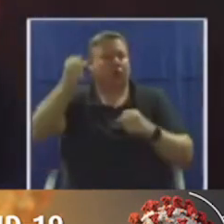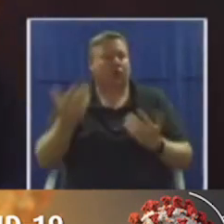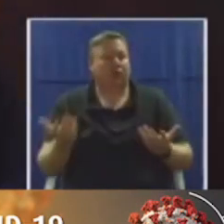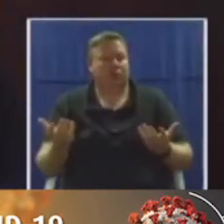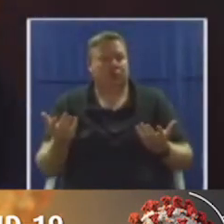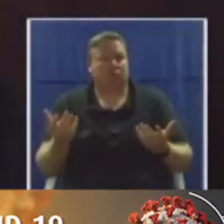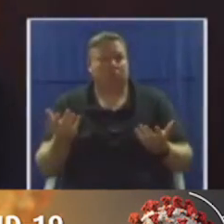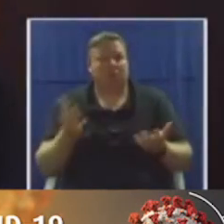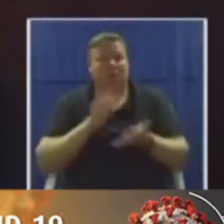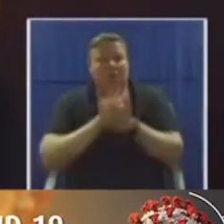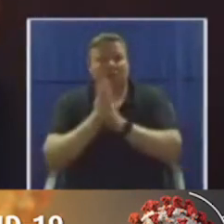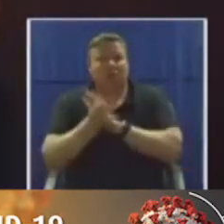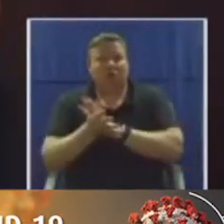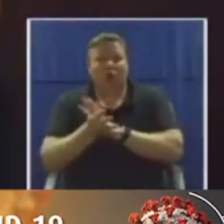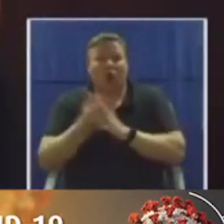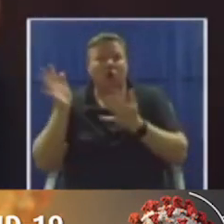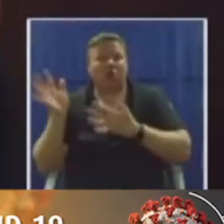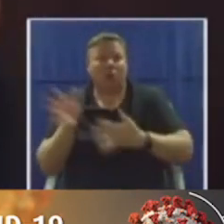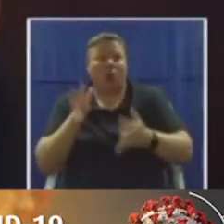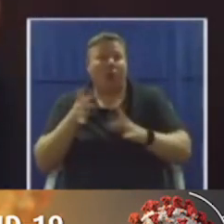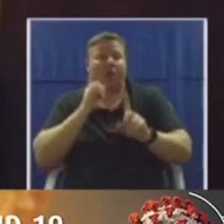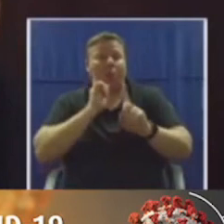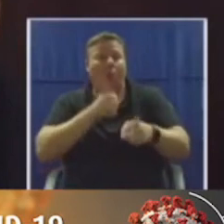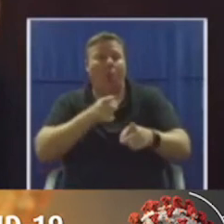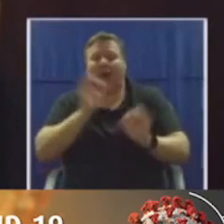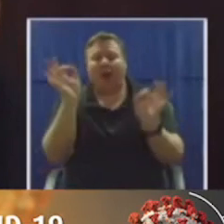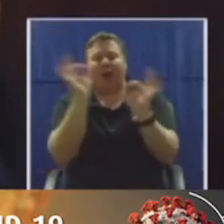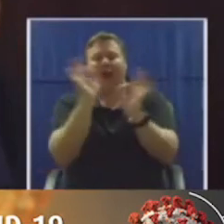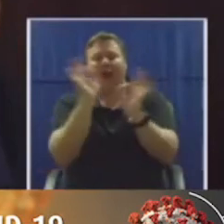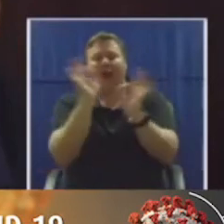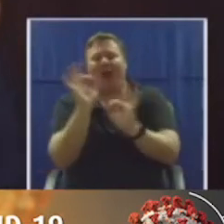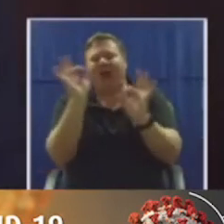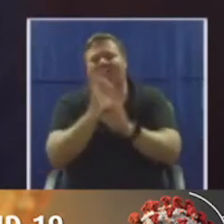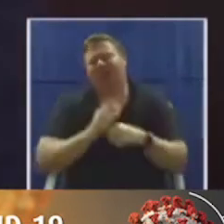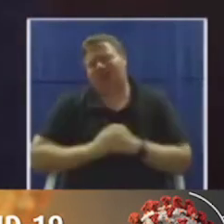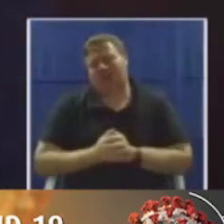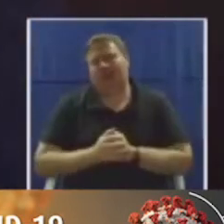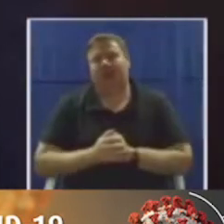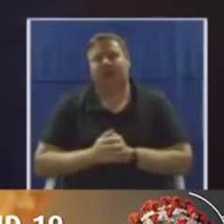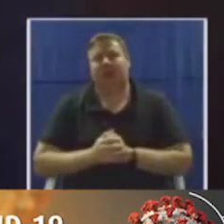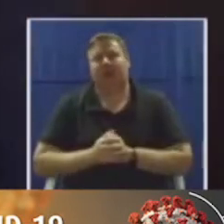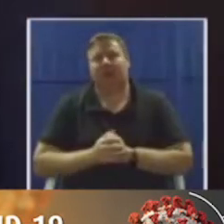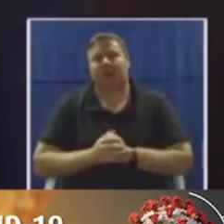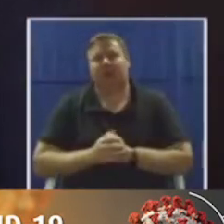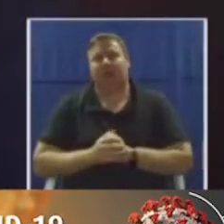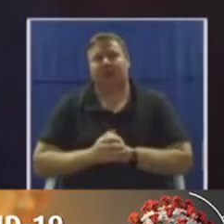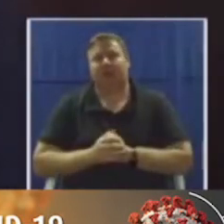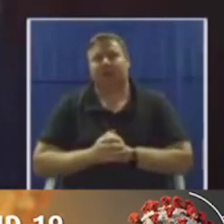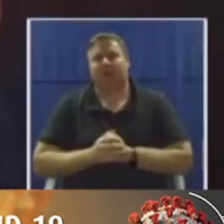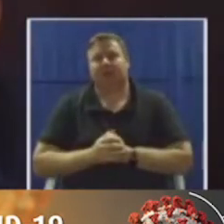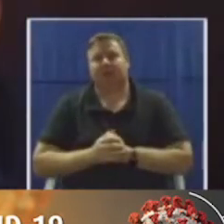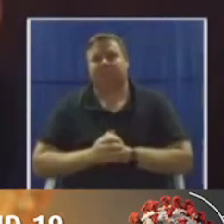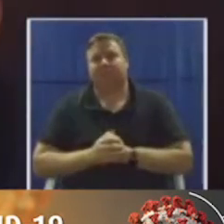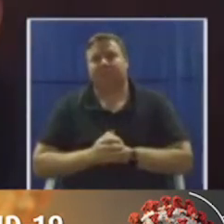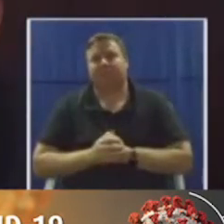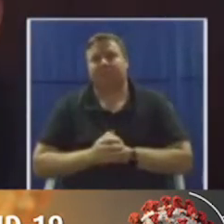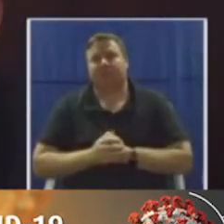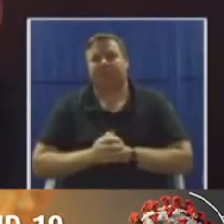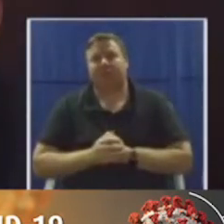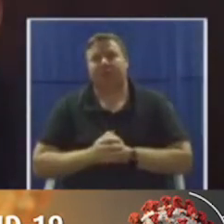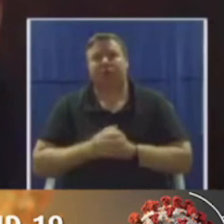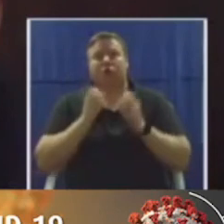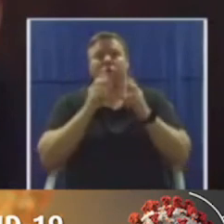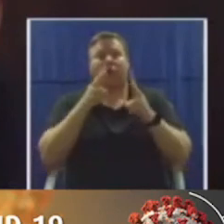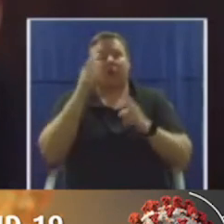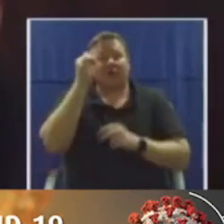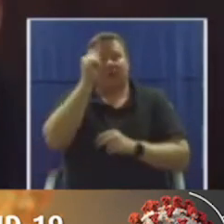no disaster weather warning alert. But despite this fact, Mario Kawunda, on the 12th of